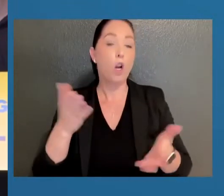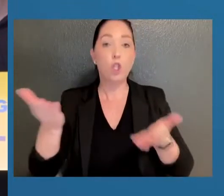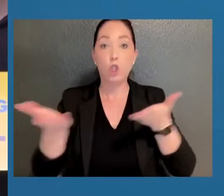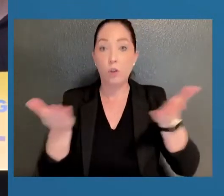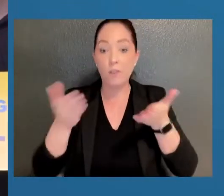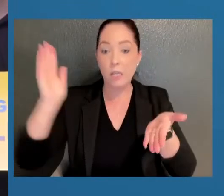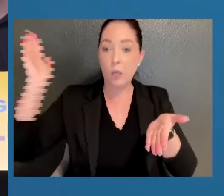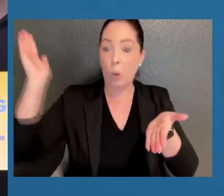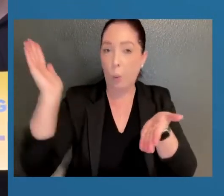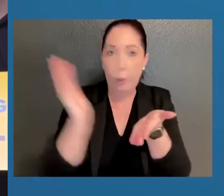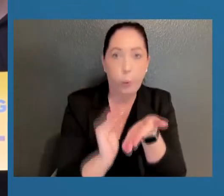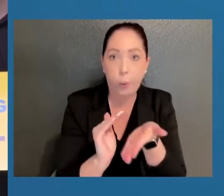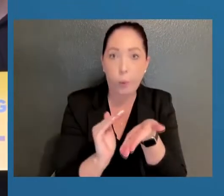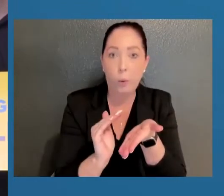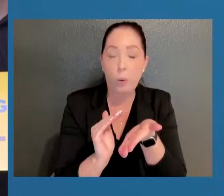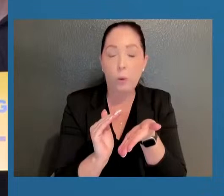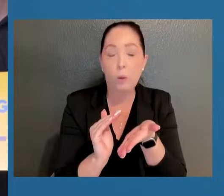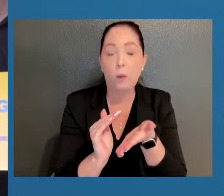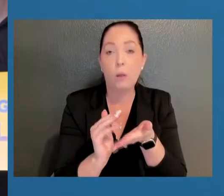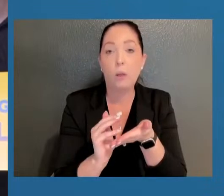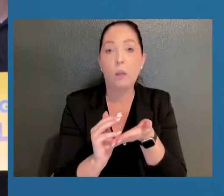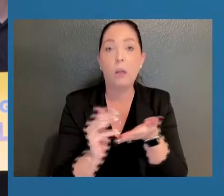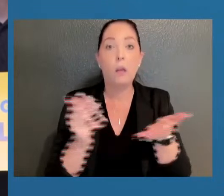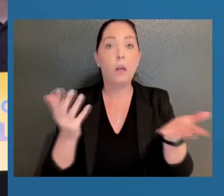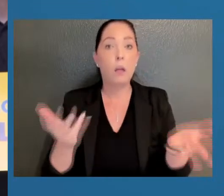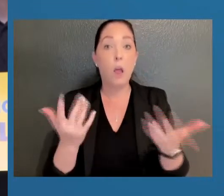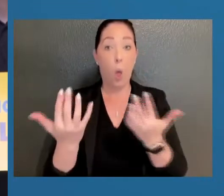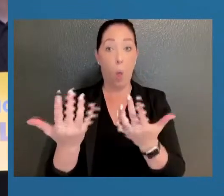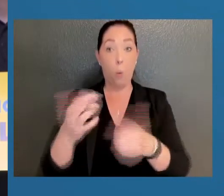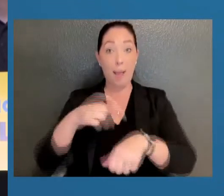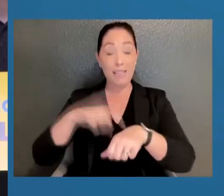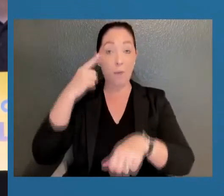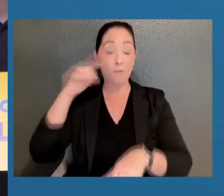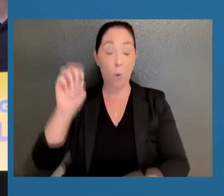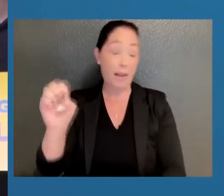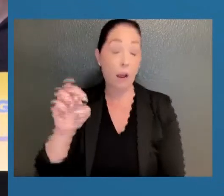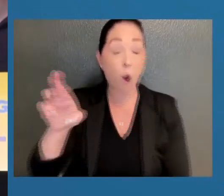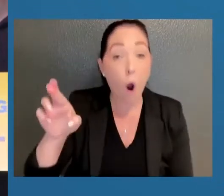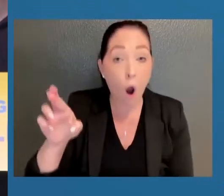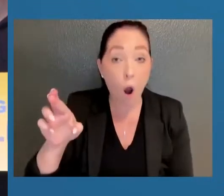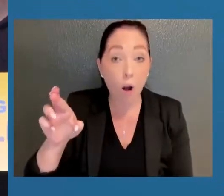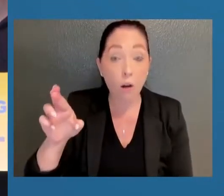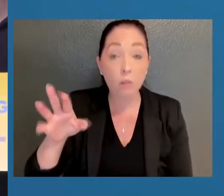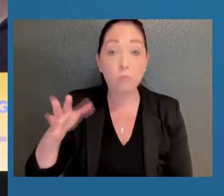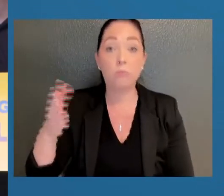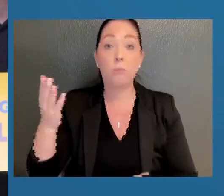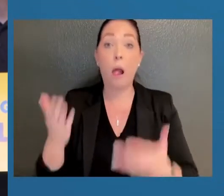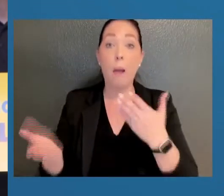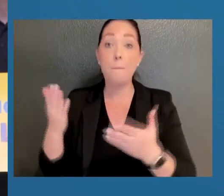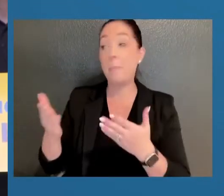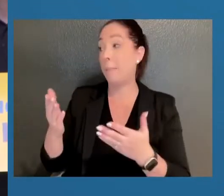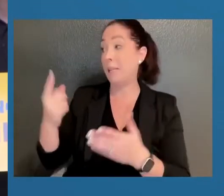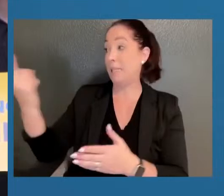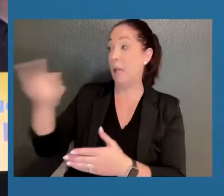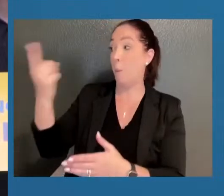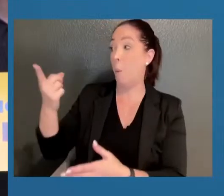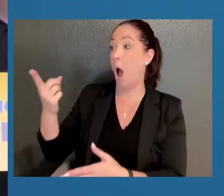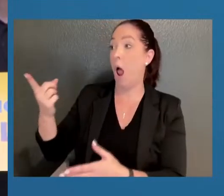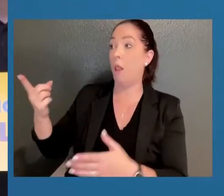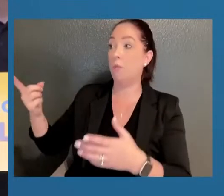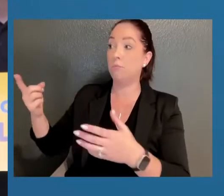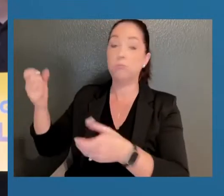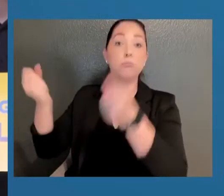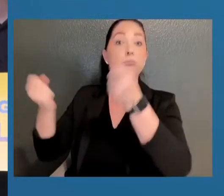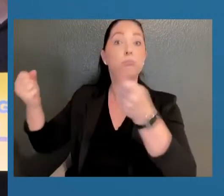people. The wait times for the emergency room, when maybe your loved one has been in a car accident, or